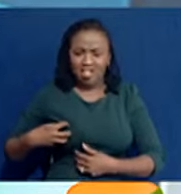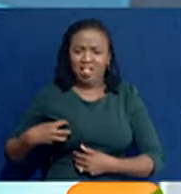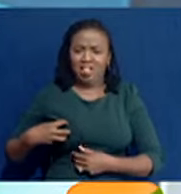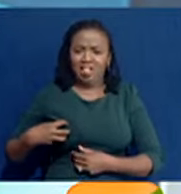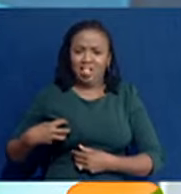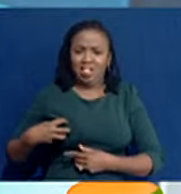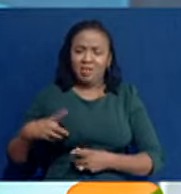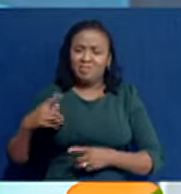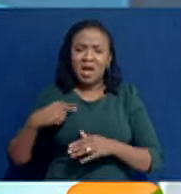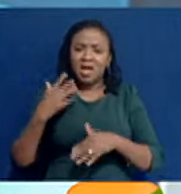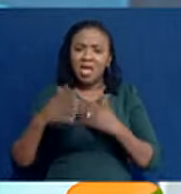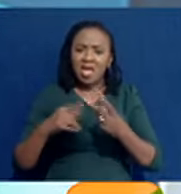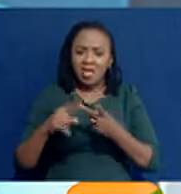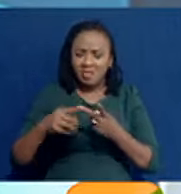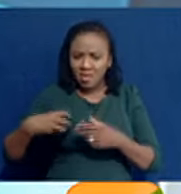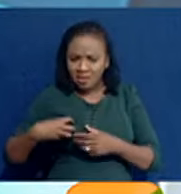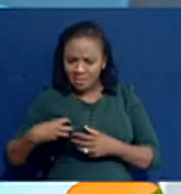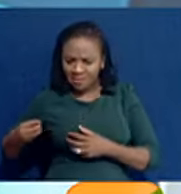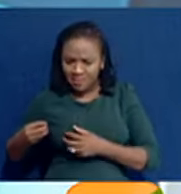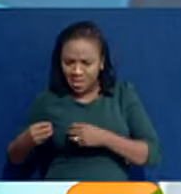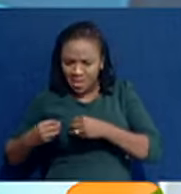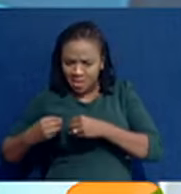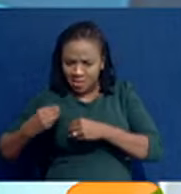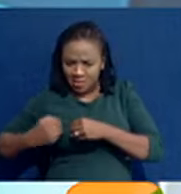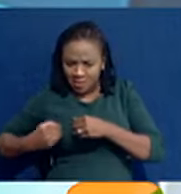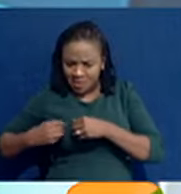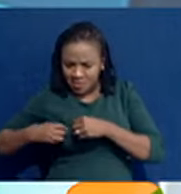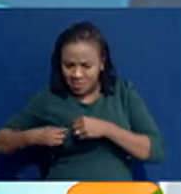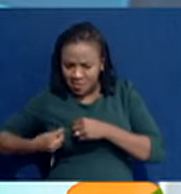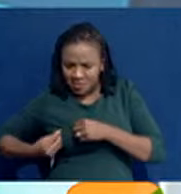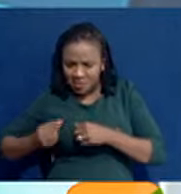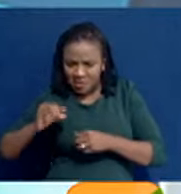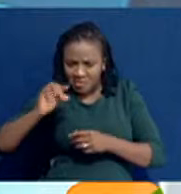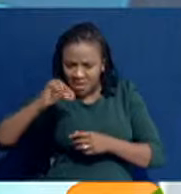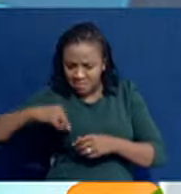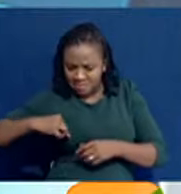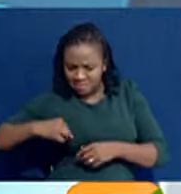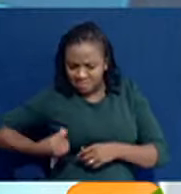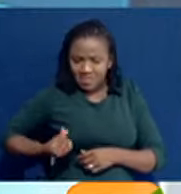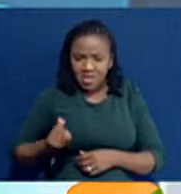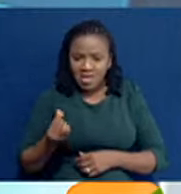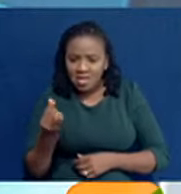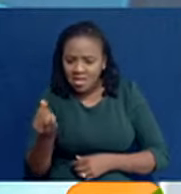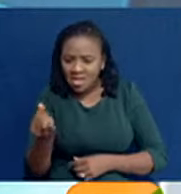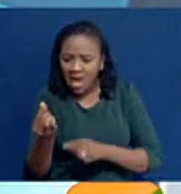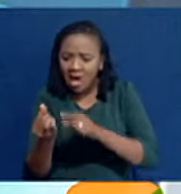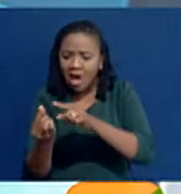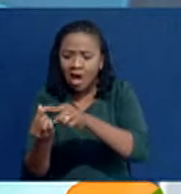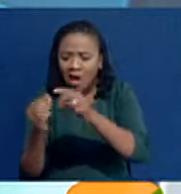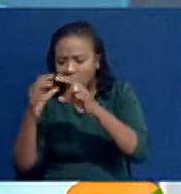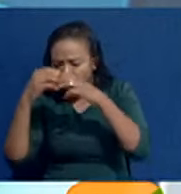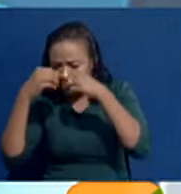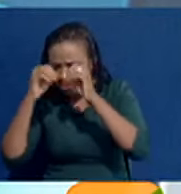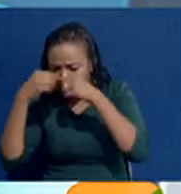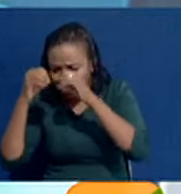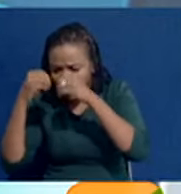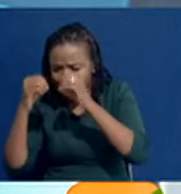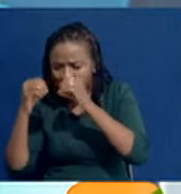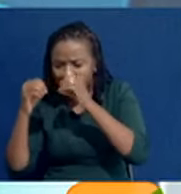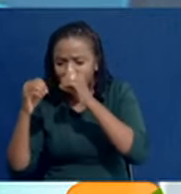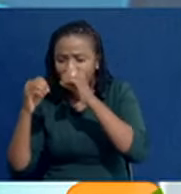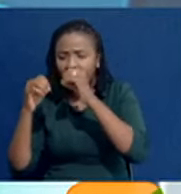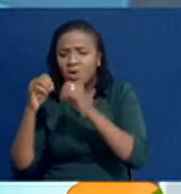FNA needle test to bring out a small sample. And that's what happened. Then finally, it